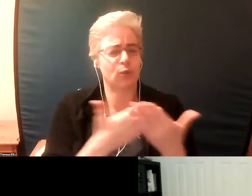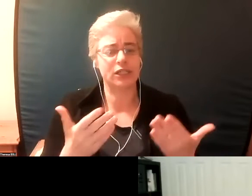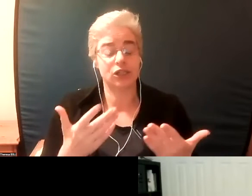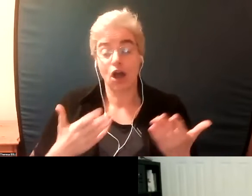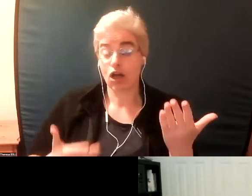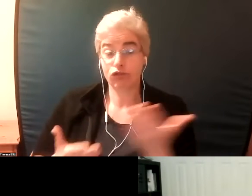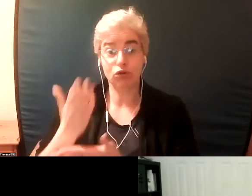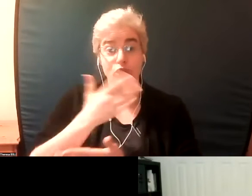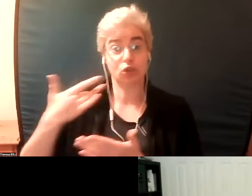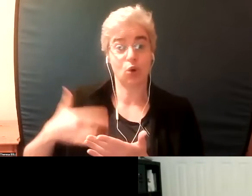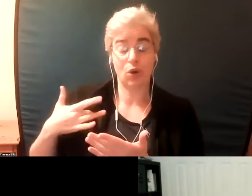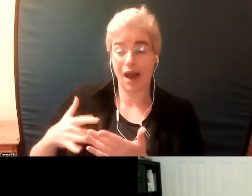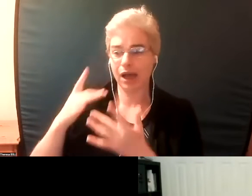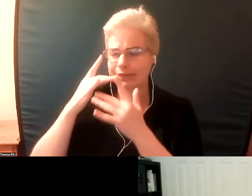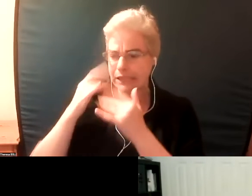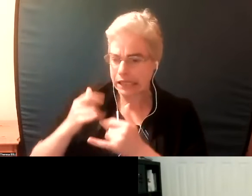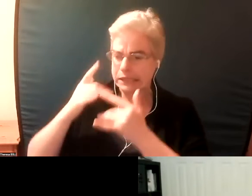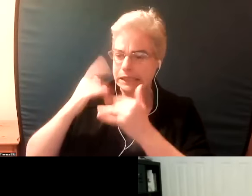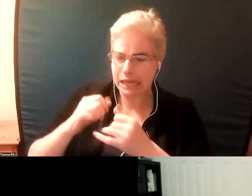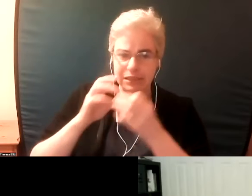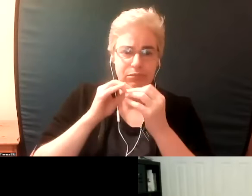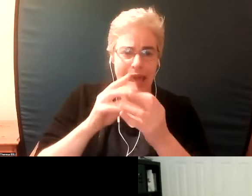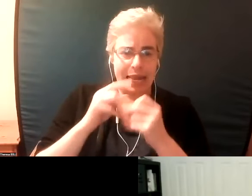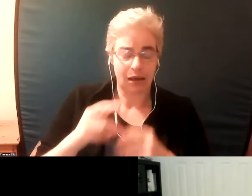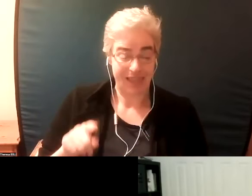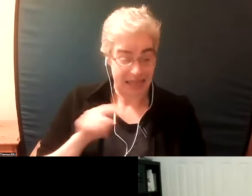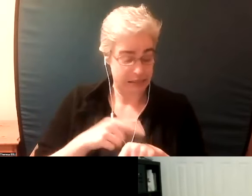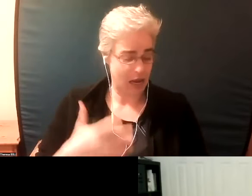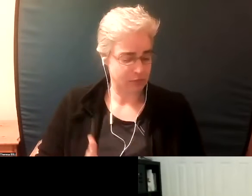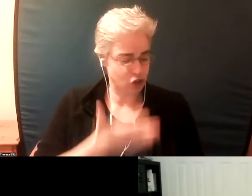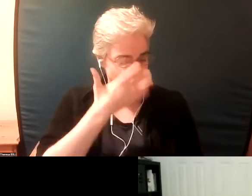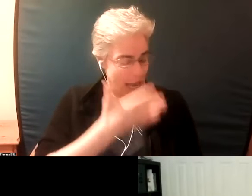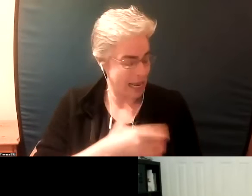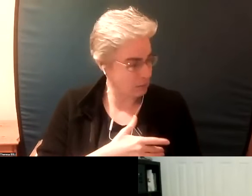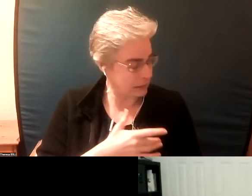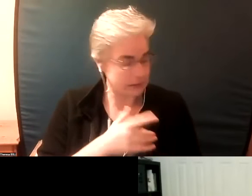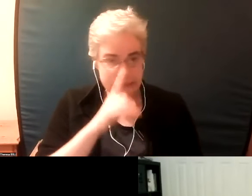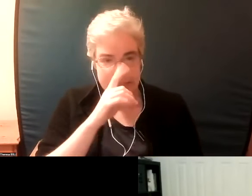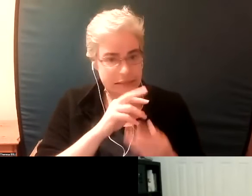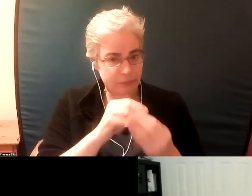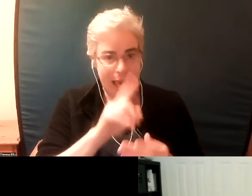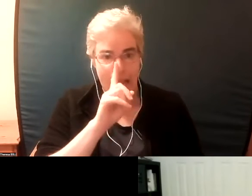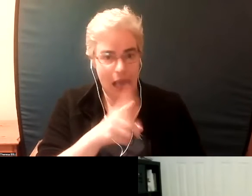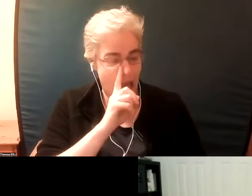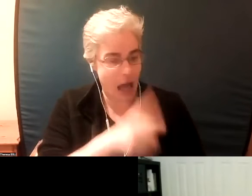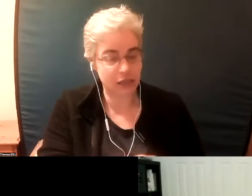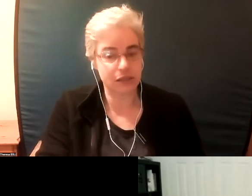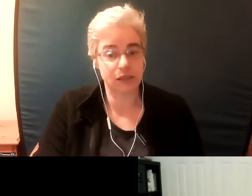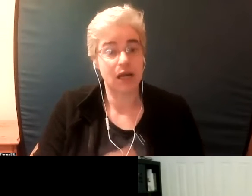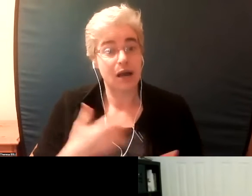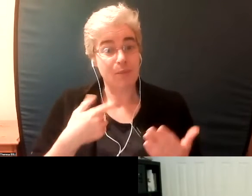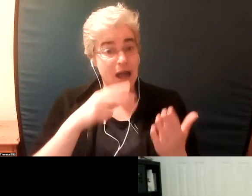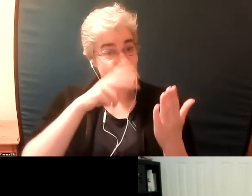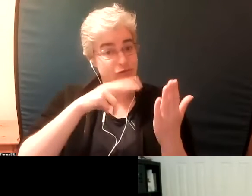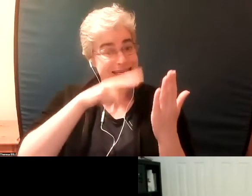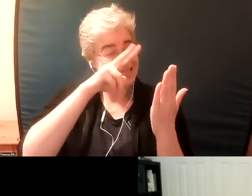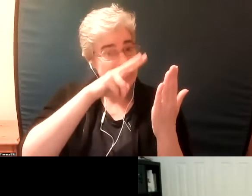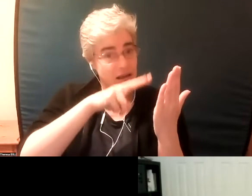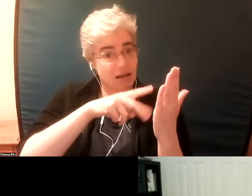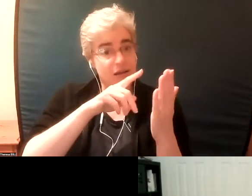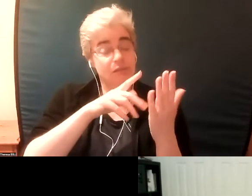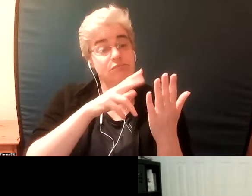the spelling test was the time of shame. We are slow at reading, but actually as a